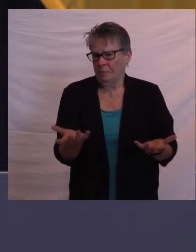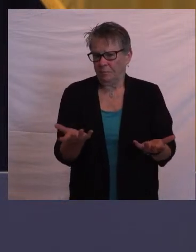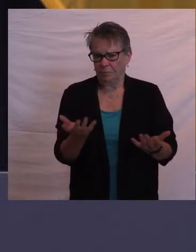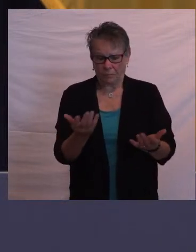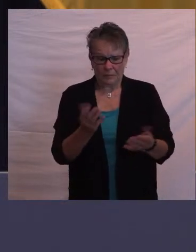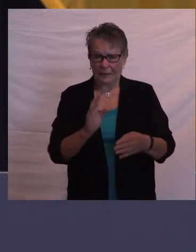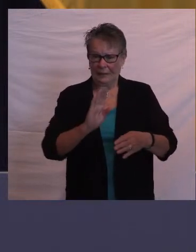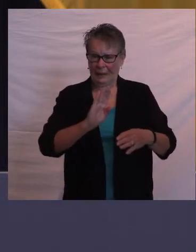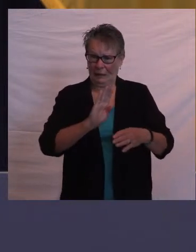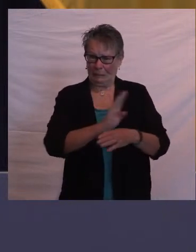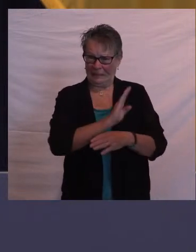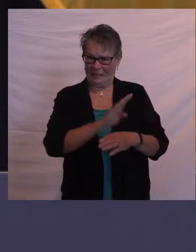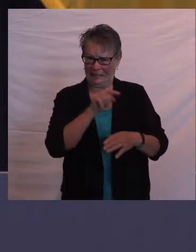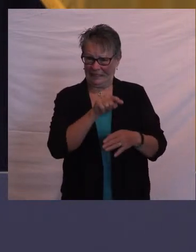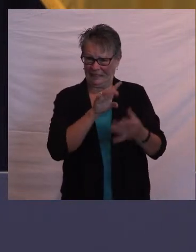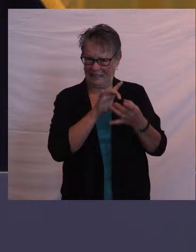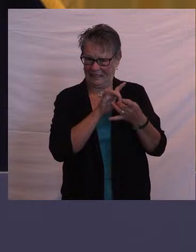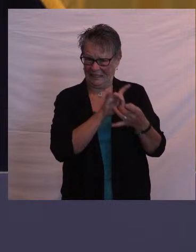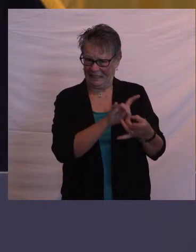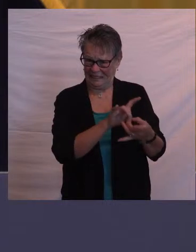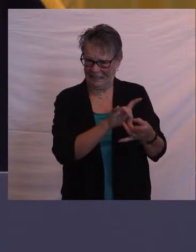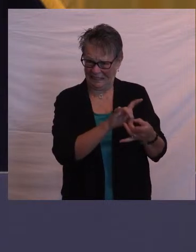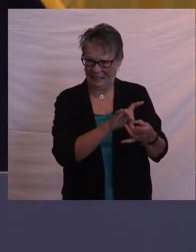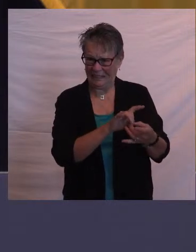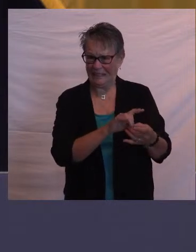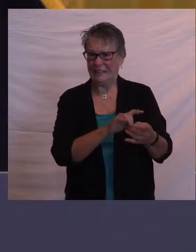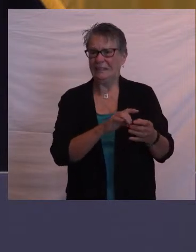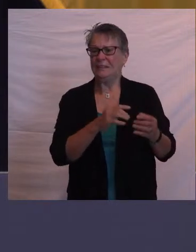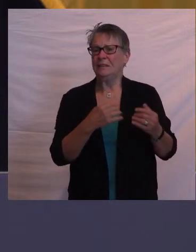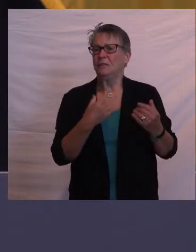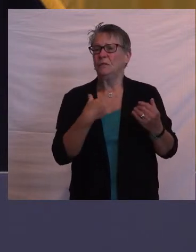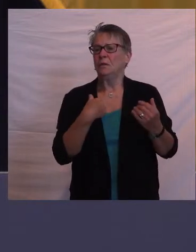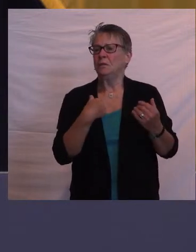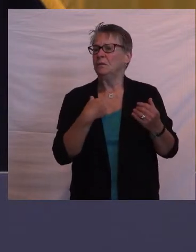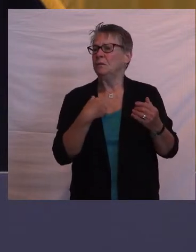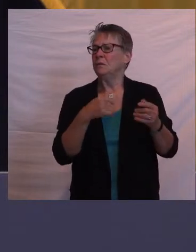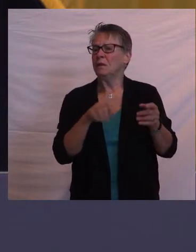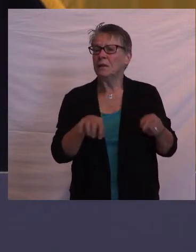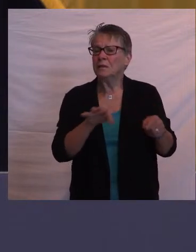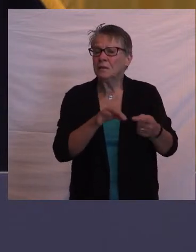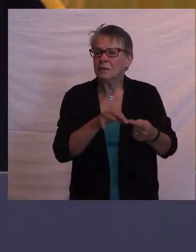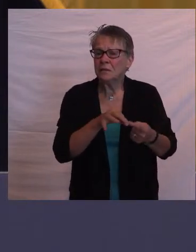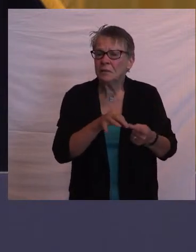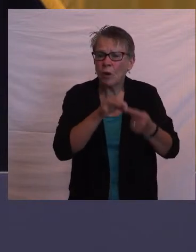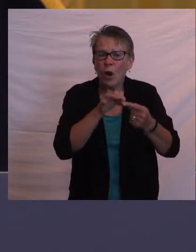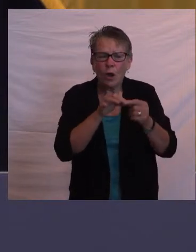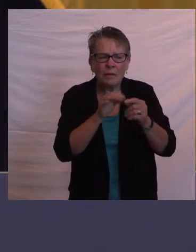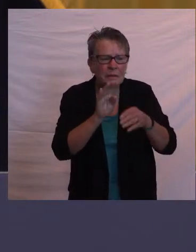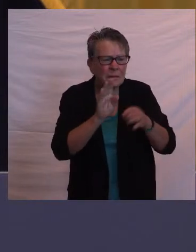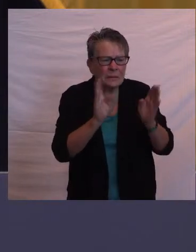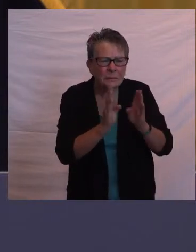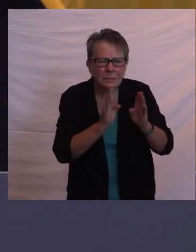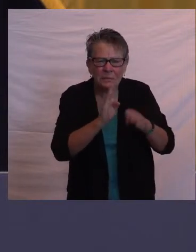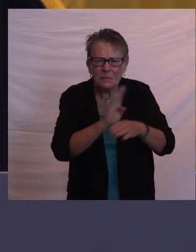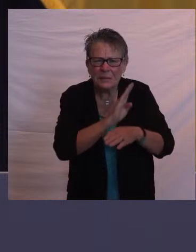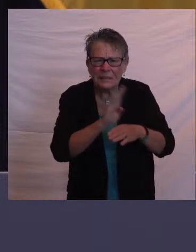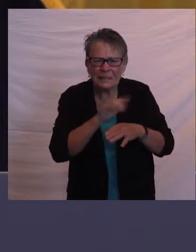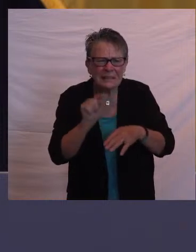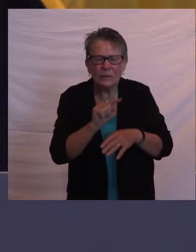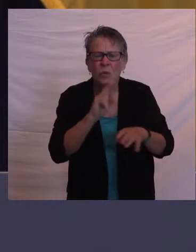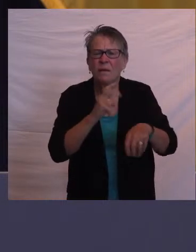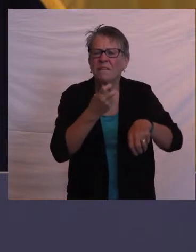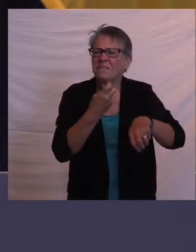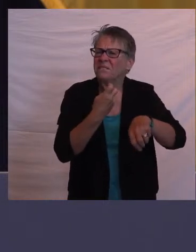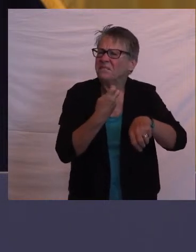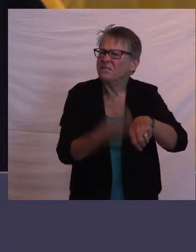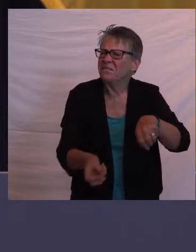especially small businesses, also face challenges, as we all know, in the recovery. They face a challenge in finding the workers they need